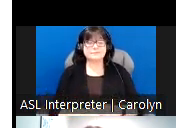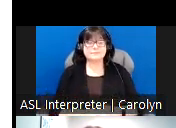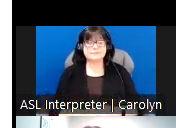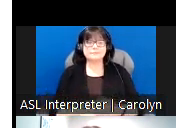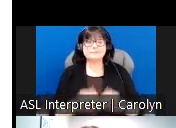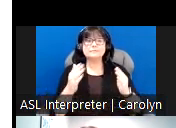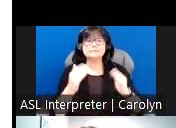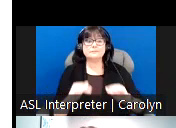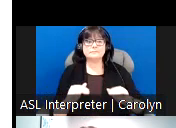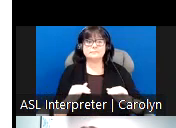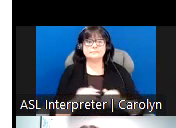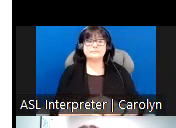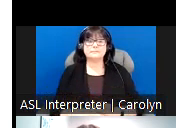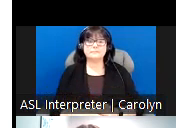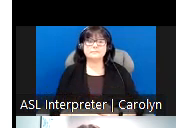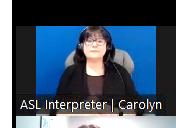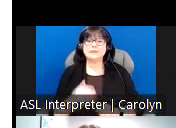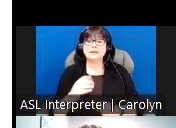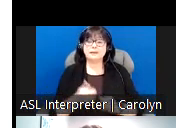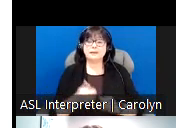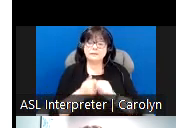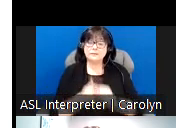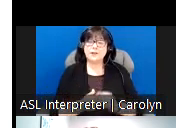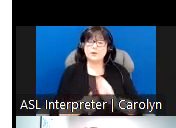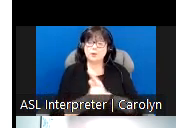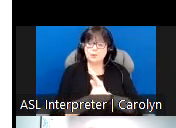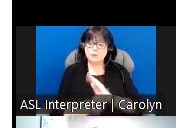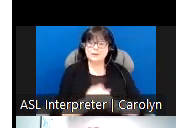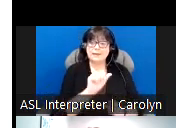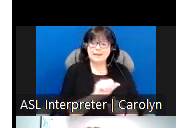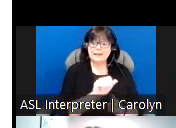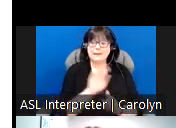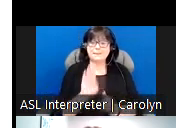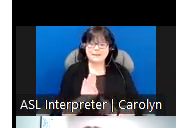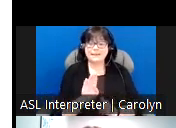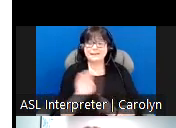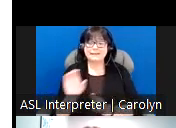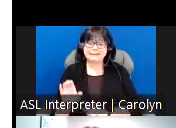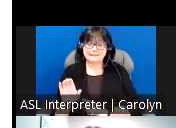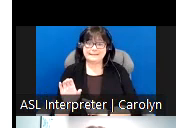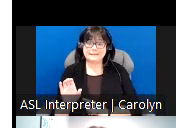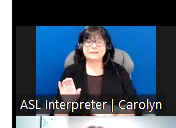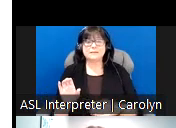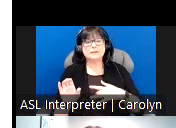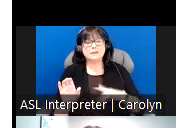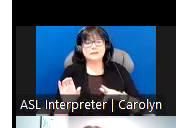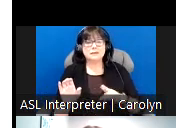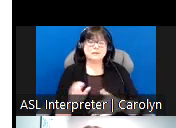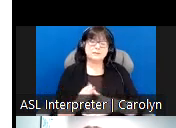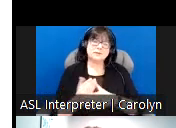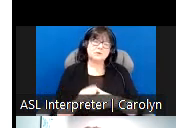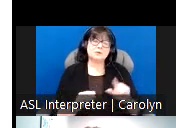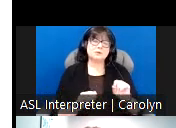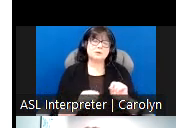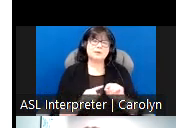So the skills assessments are in competency A, B, and C. It generally takes about 20 to 40 minutes to